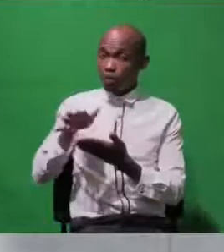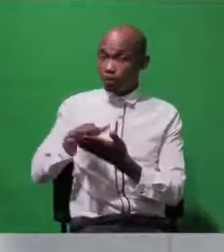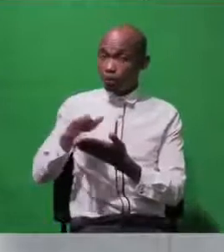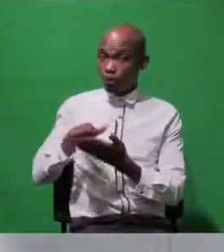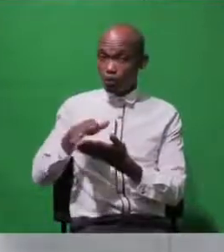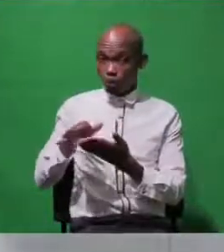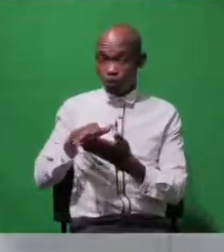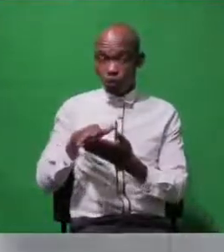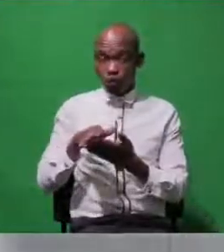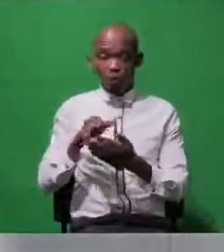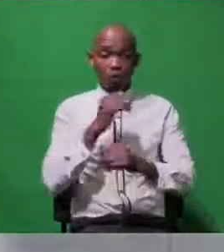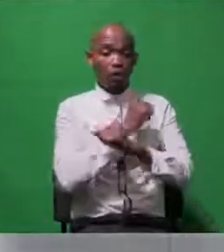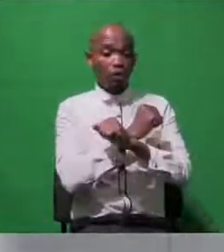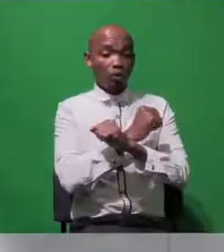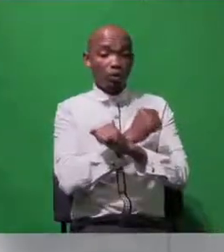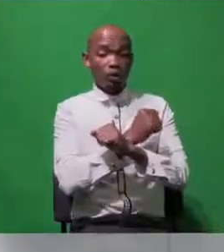Colonial education.